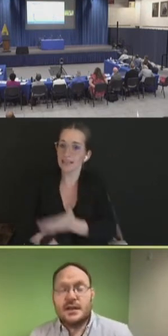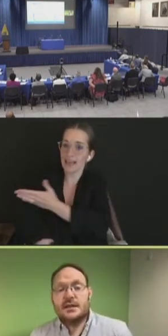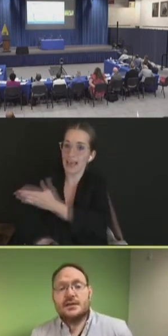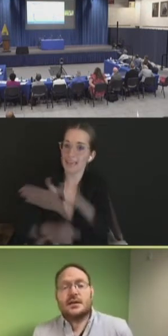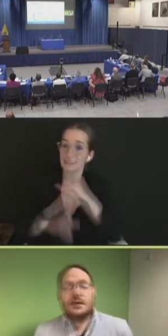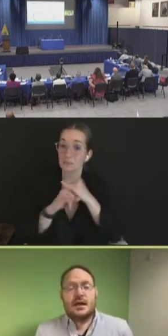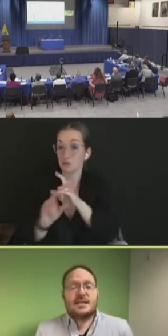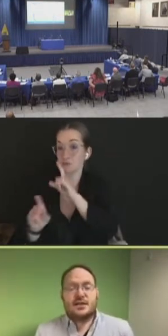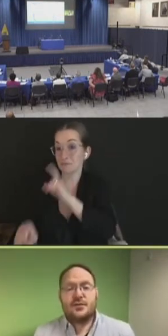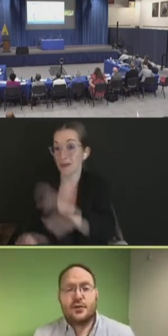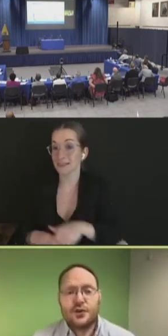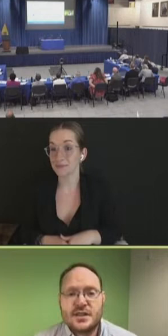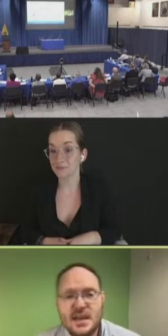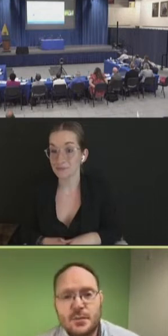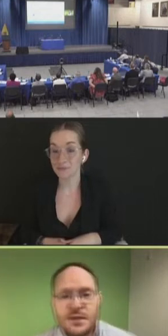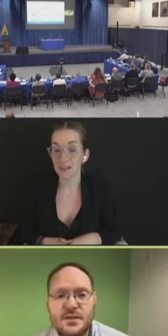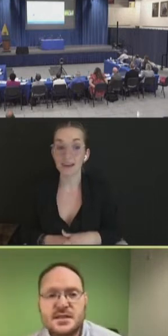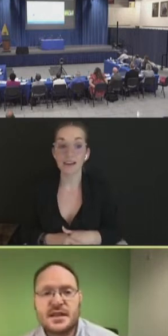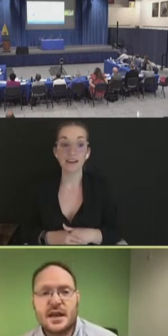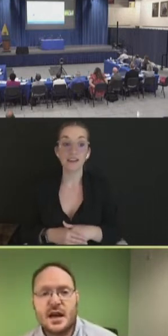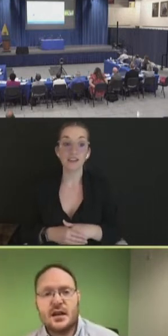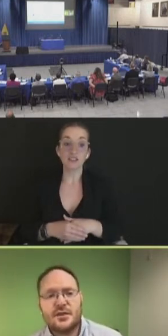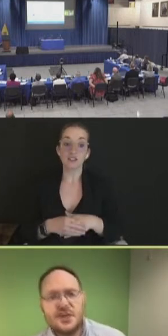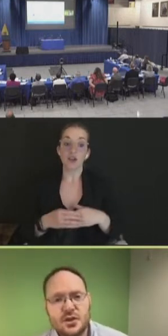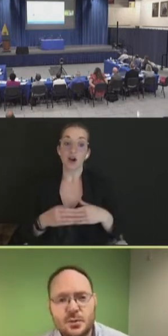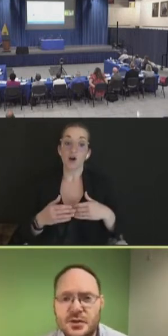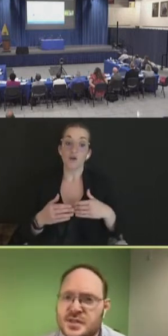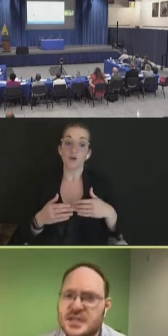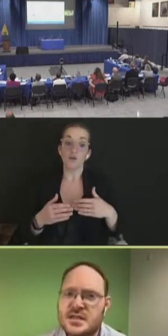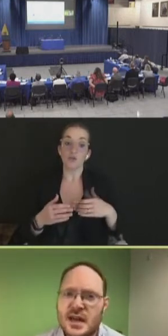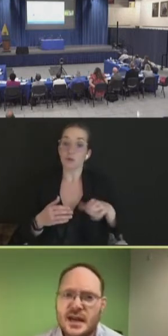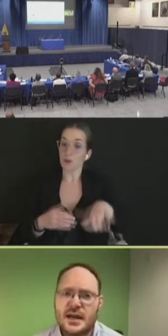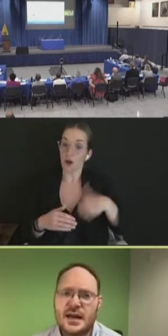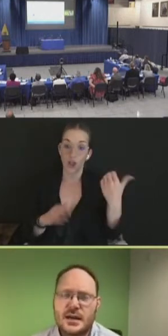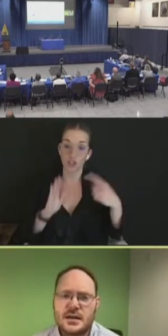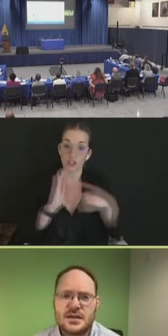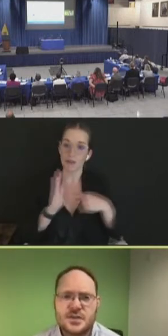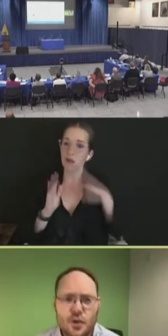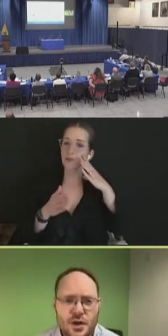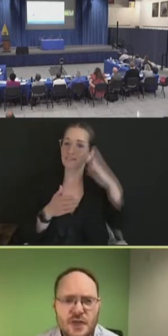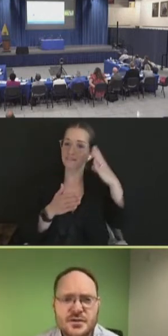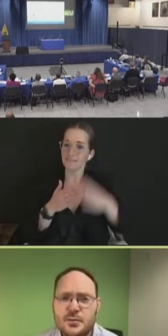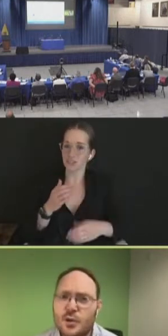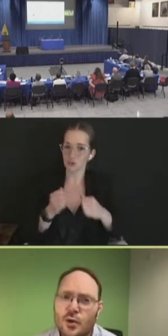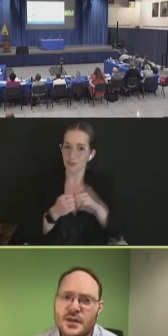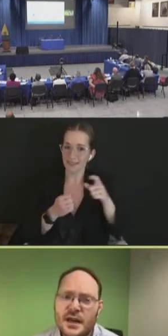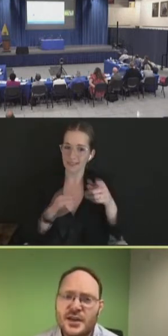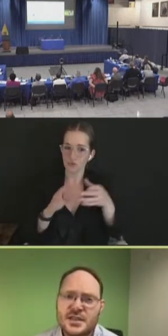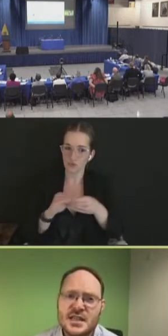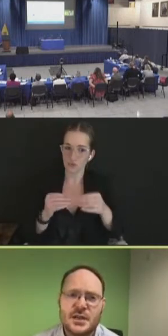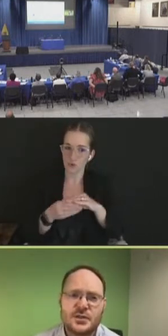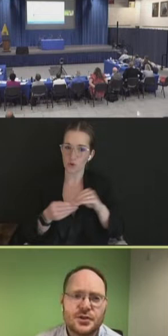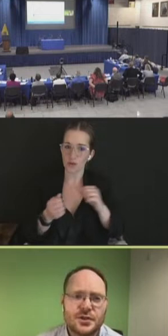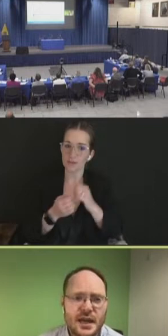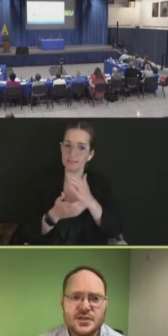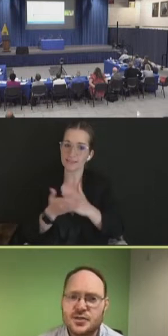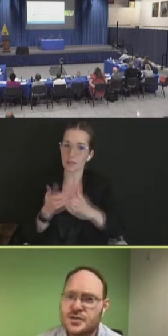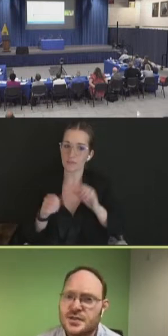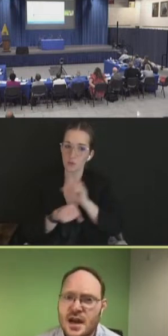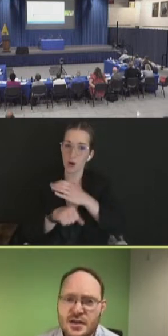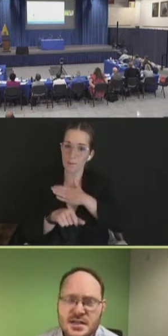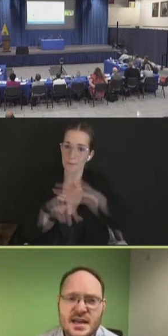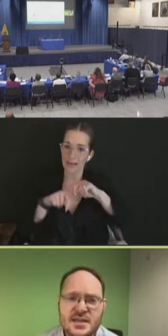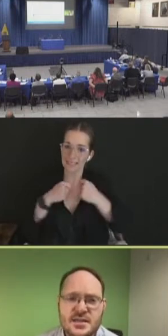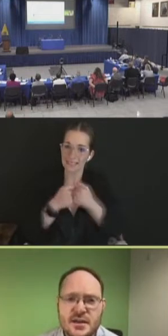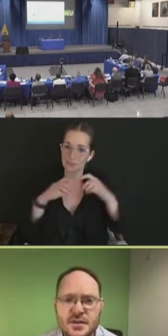So as a further example of this, and I'll finish up with just this story of some of the work that our team had done during